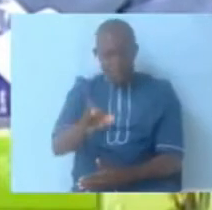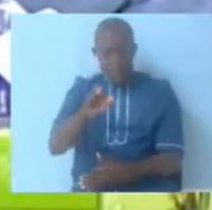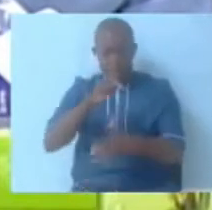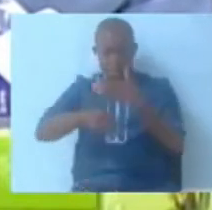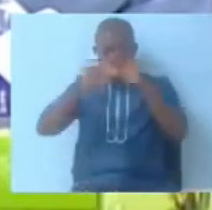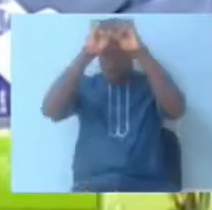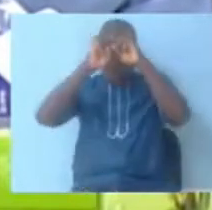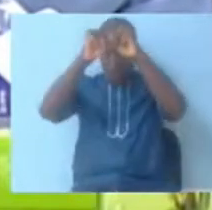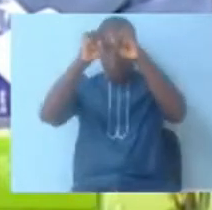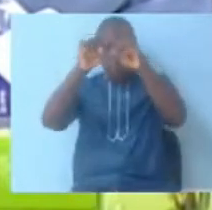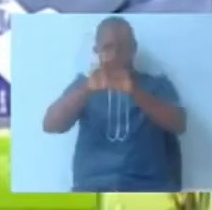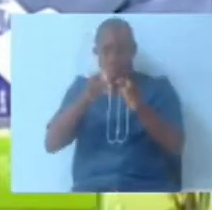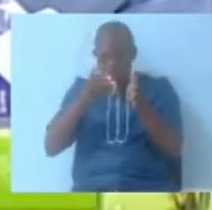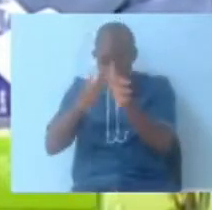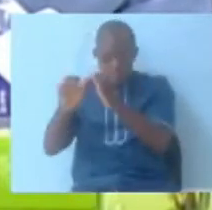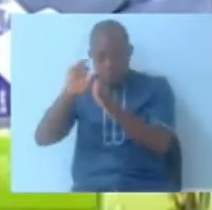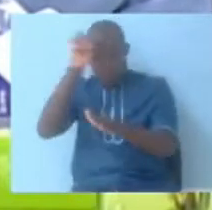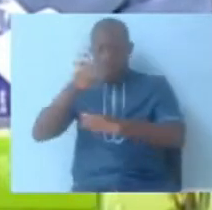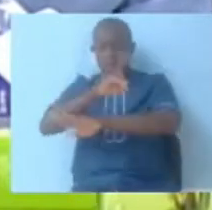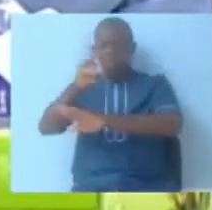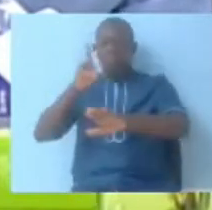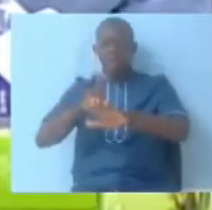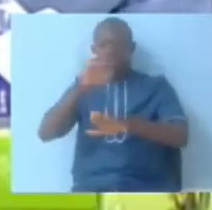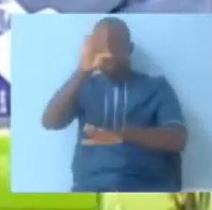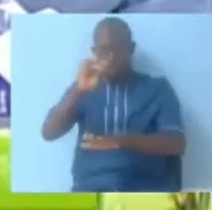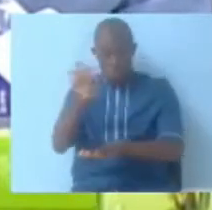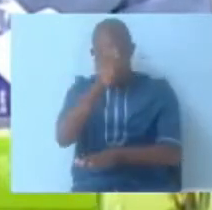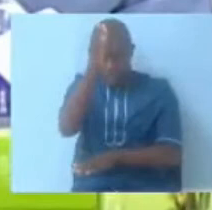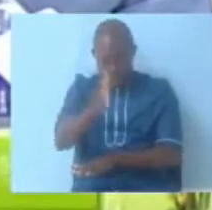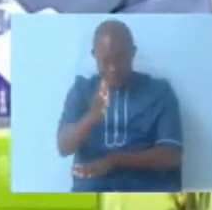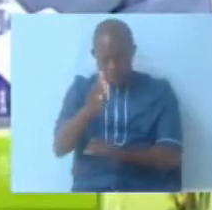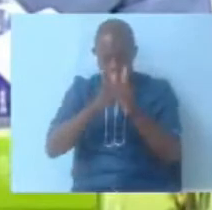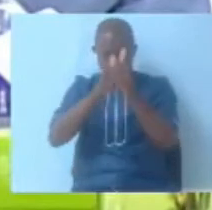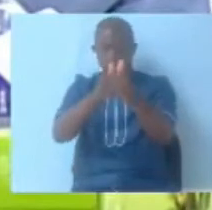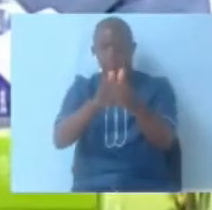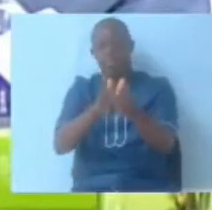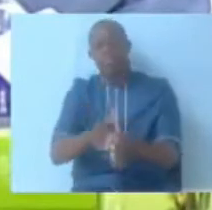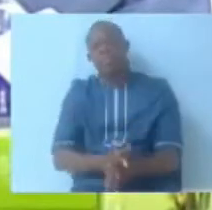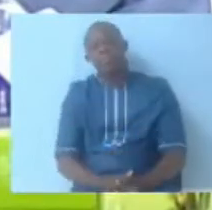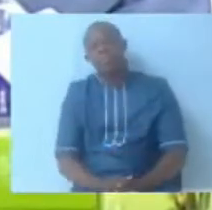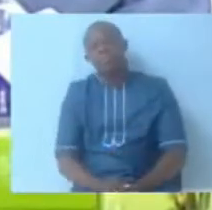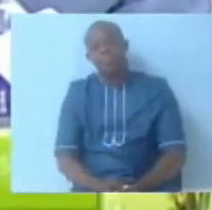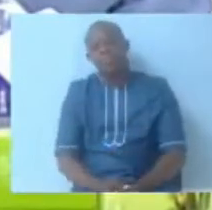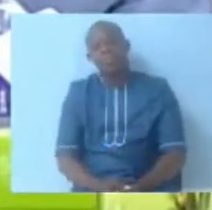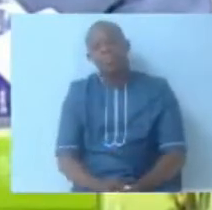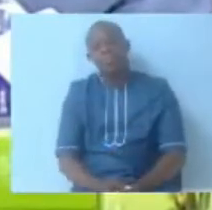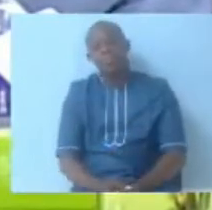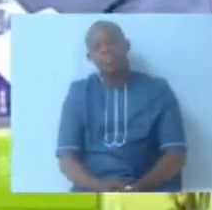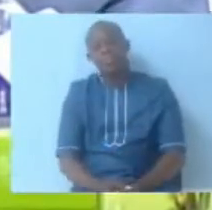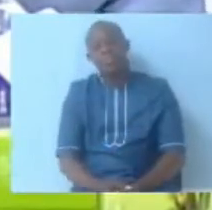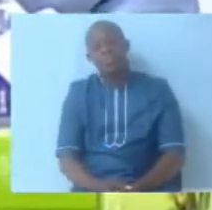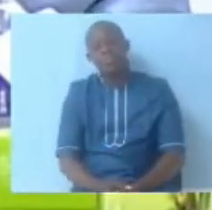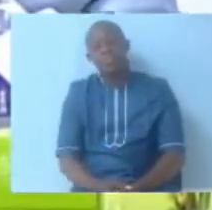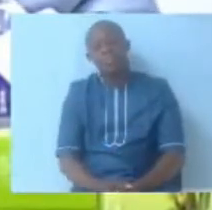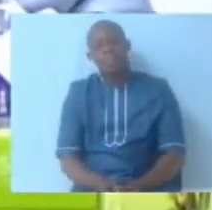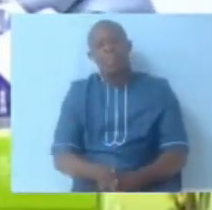womondina nyi bundala nyi doku bundala karola. Mentilinta bulawo no madron yeto nyata mandi. But quite